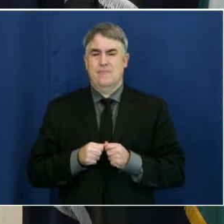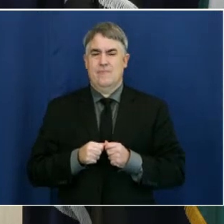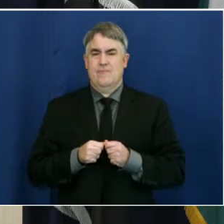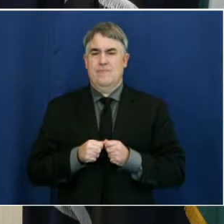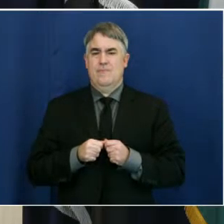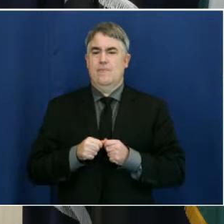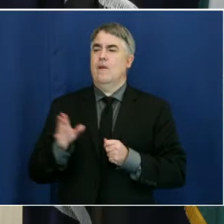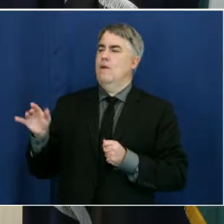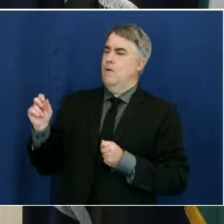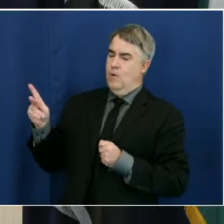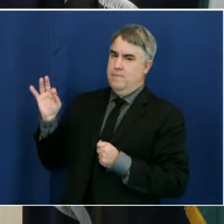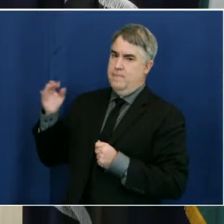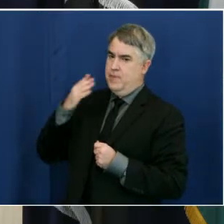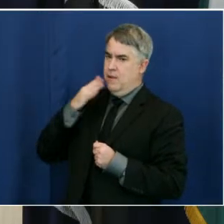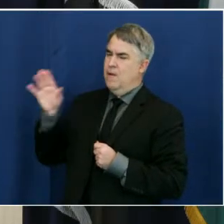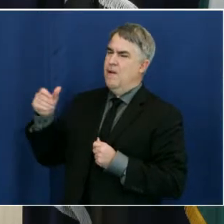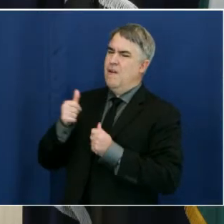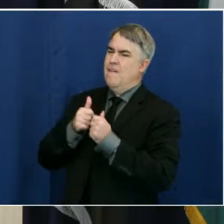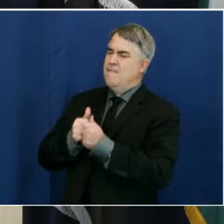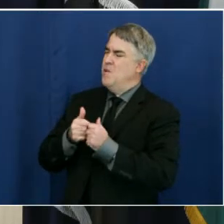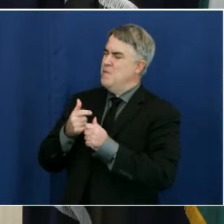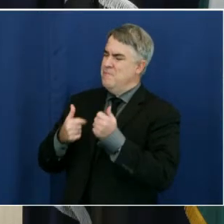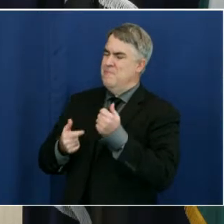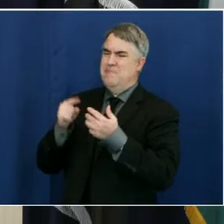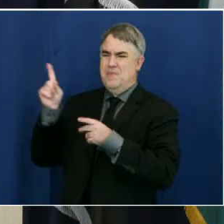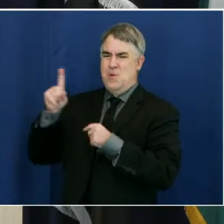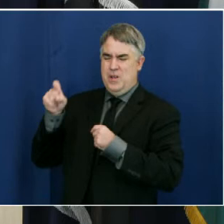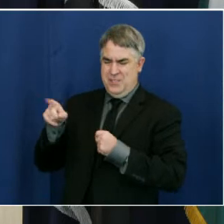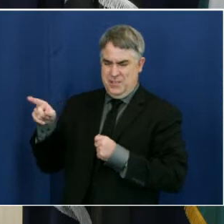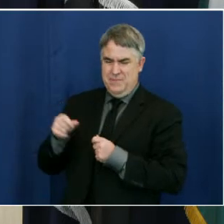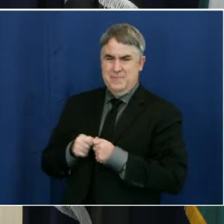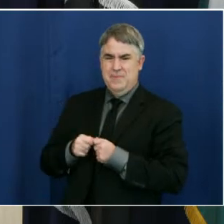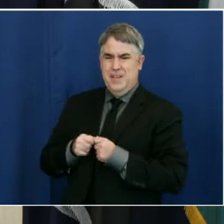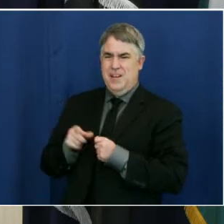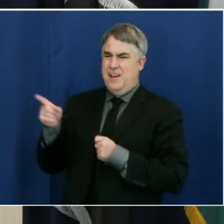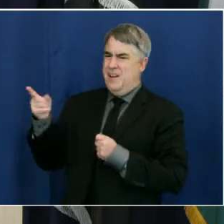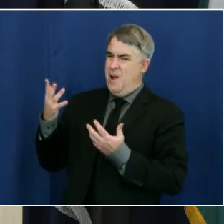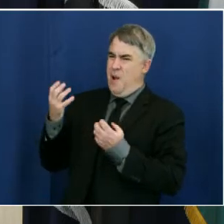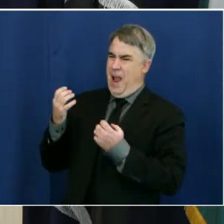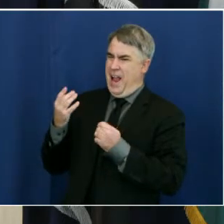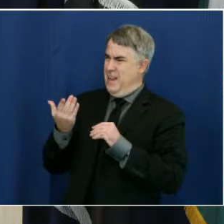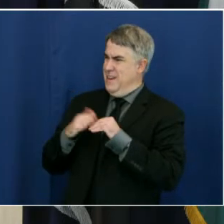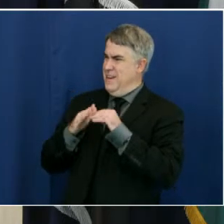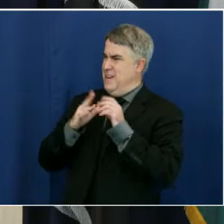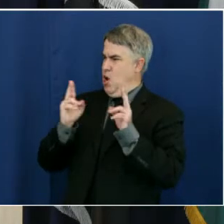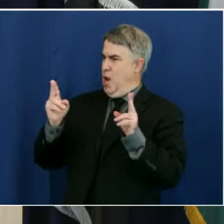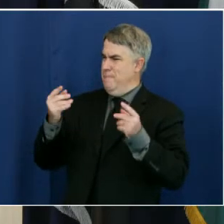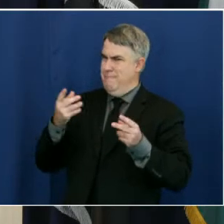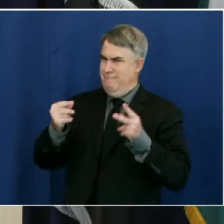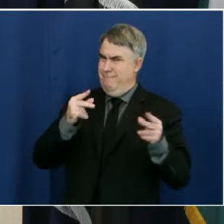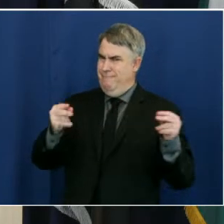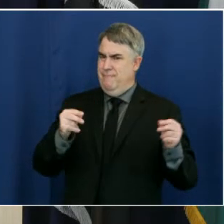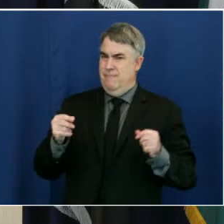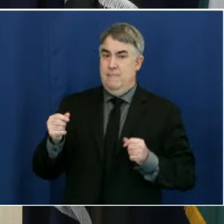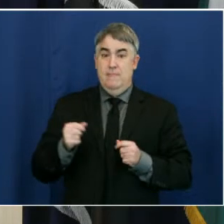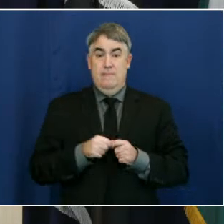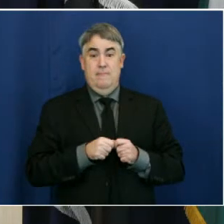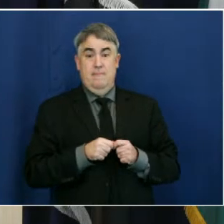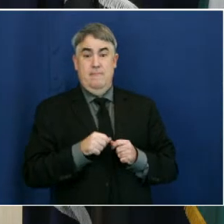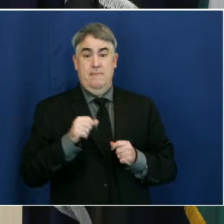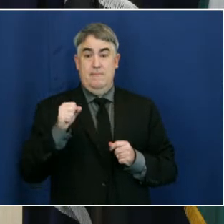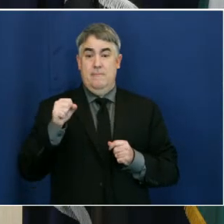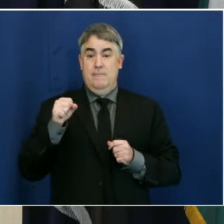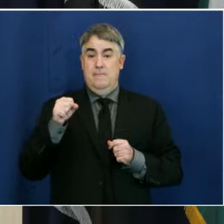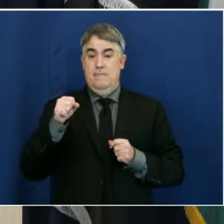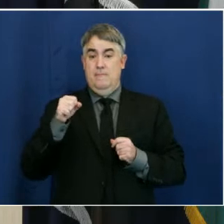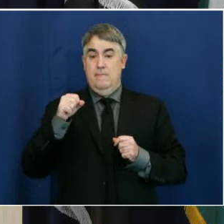Okay, and a quick follow-up for you. Since you do want to ramp up the number of vaccines, and I know that Biden signed several orders today, and that's his